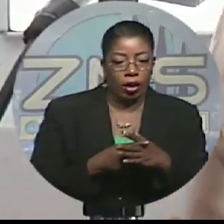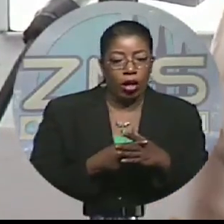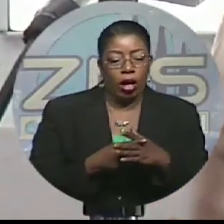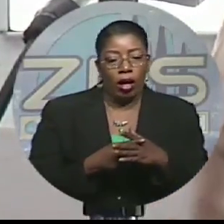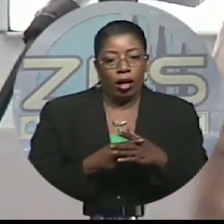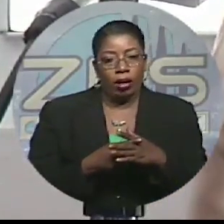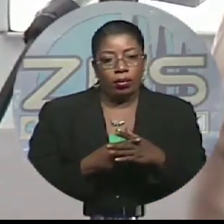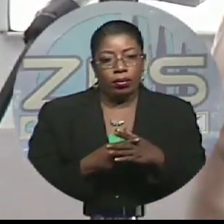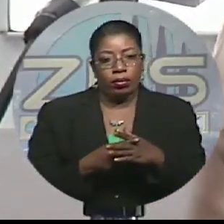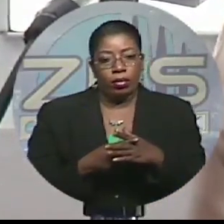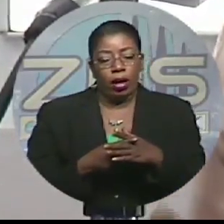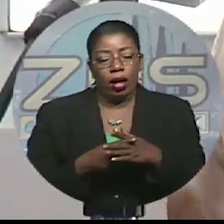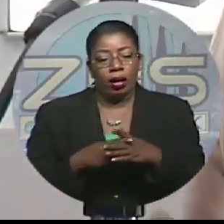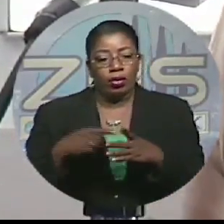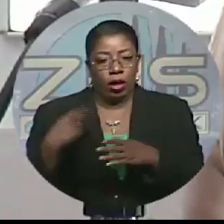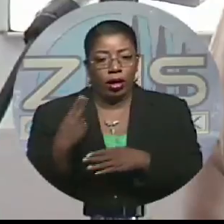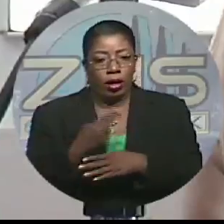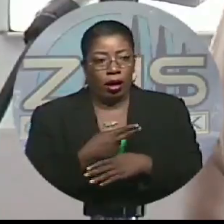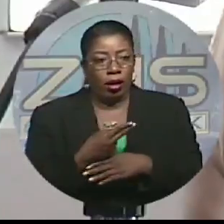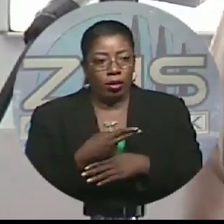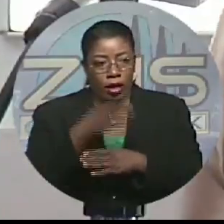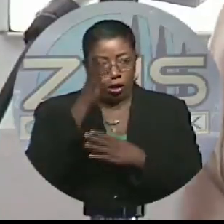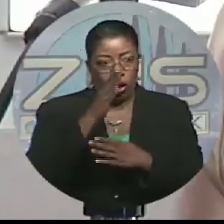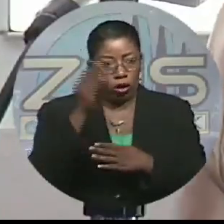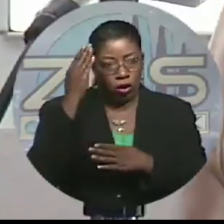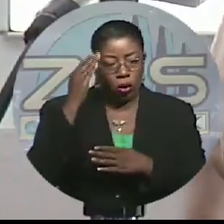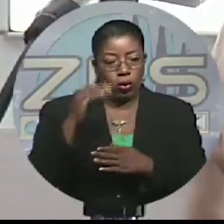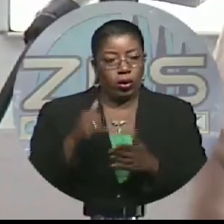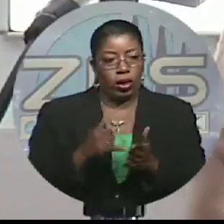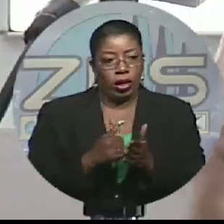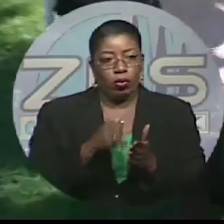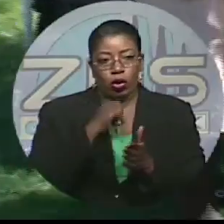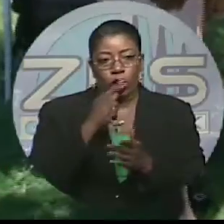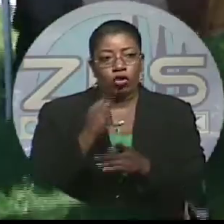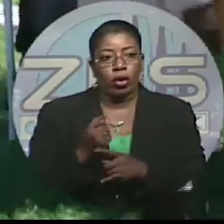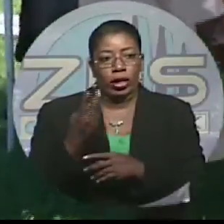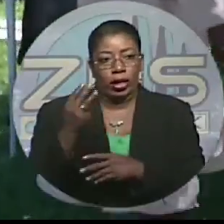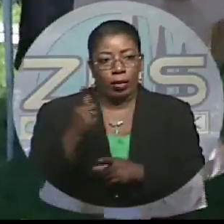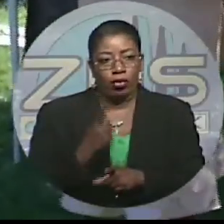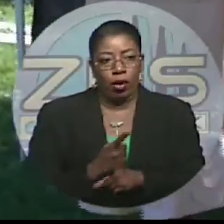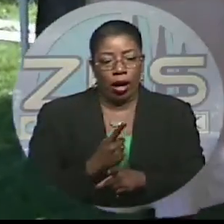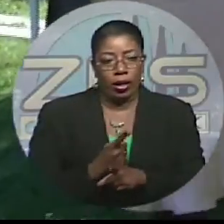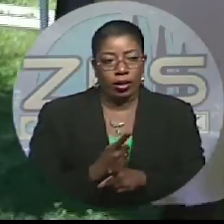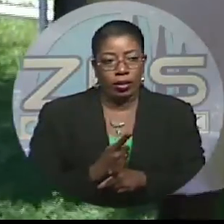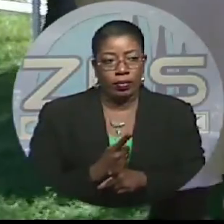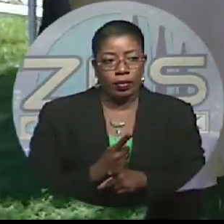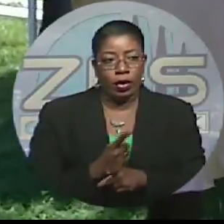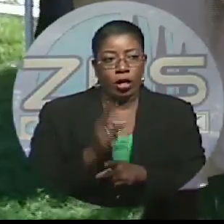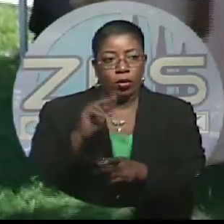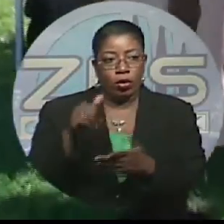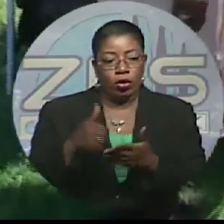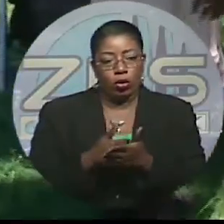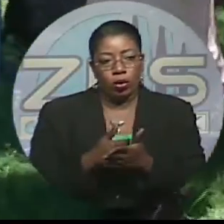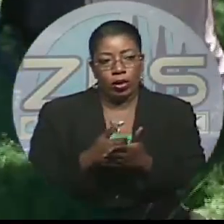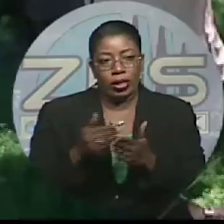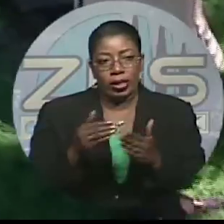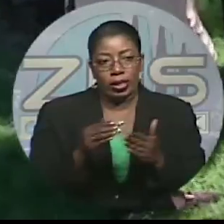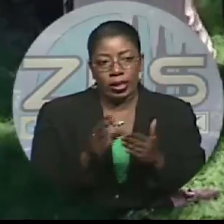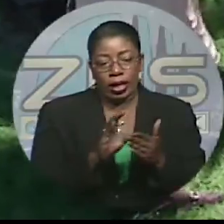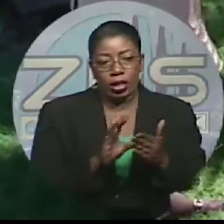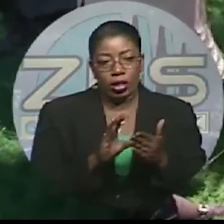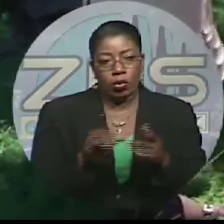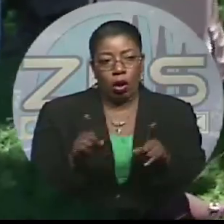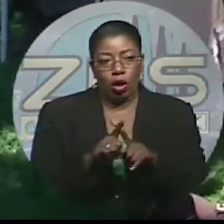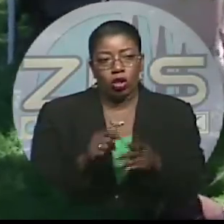standing on. And God knows it. We're not treating them right. Volunteers from the Urban Renewal Centers are also expected to